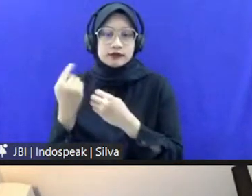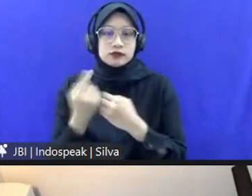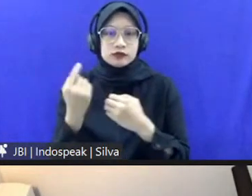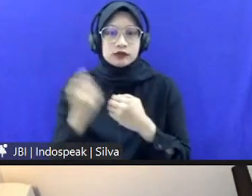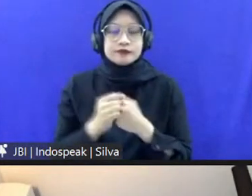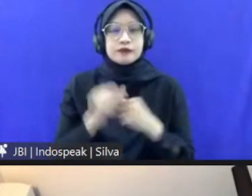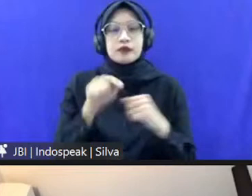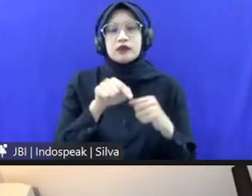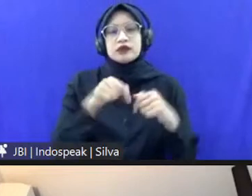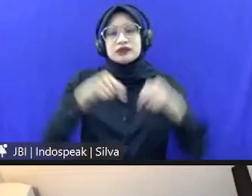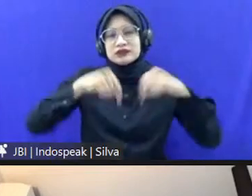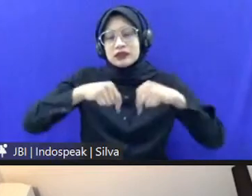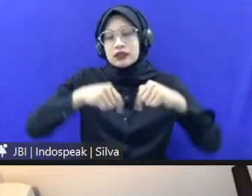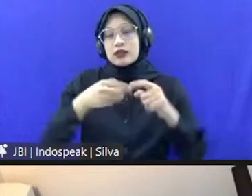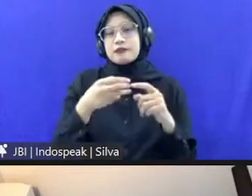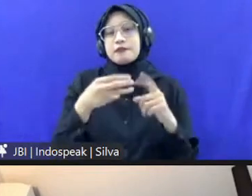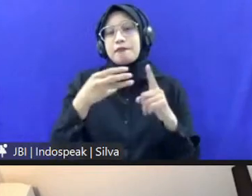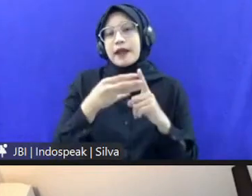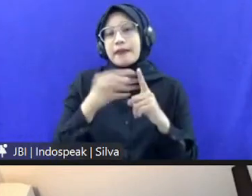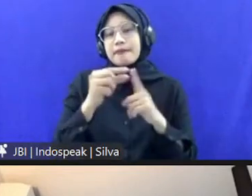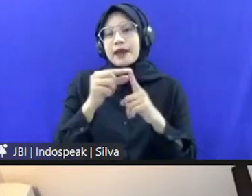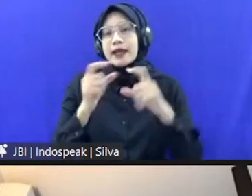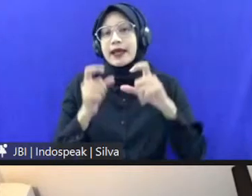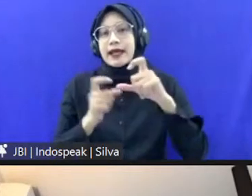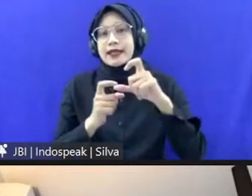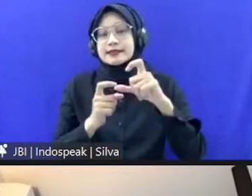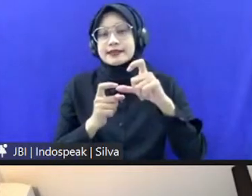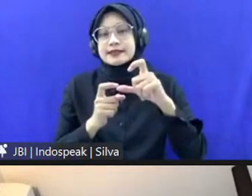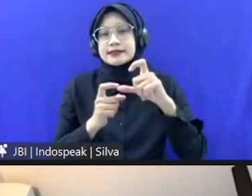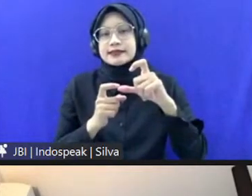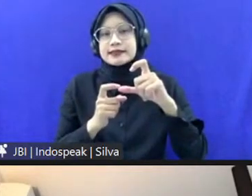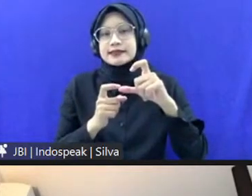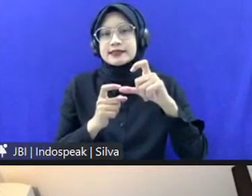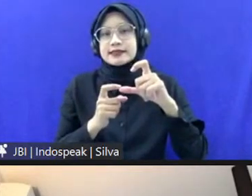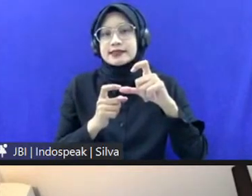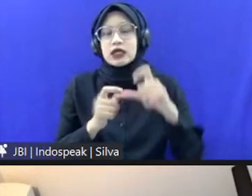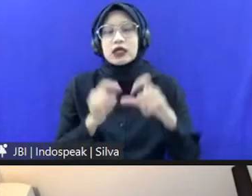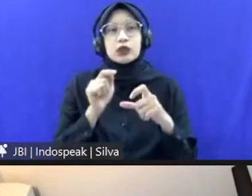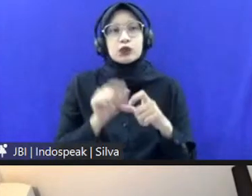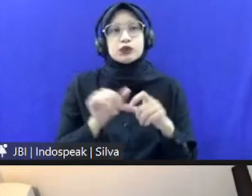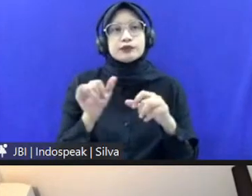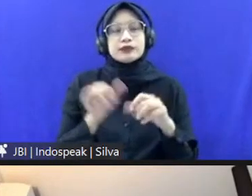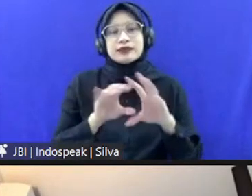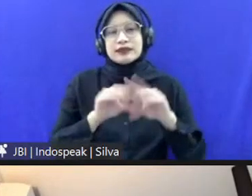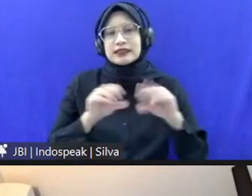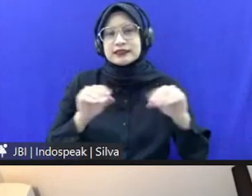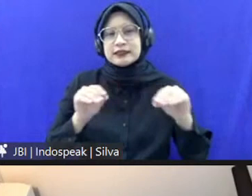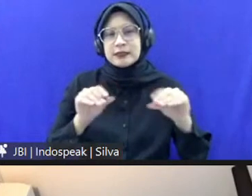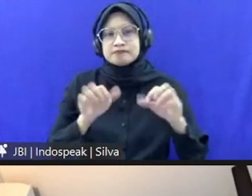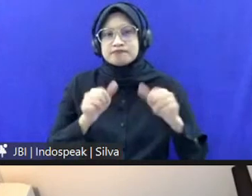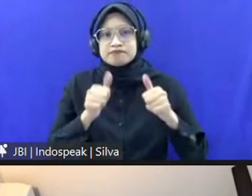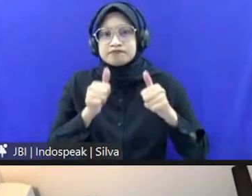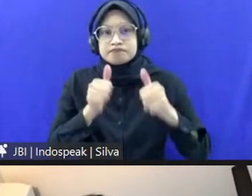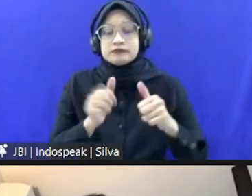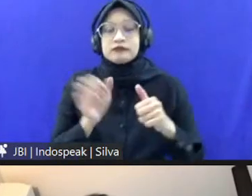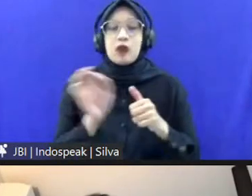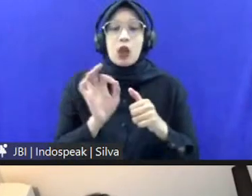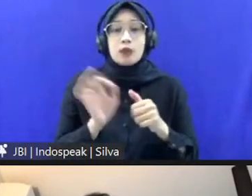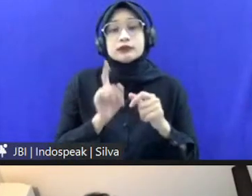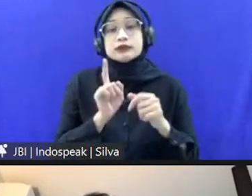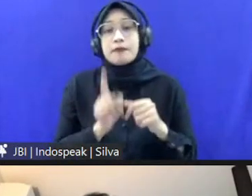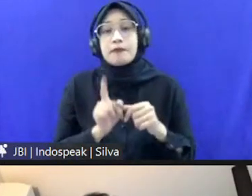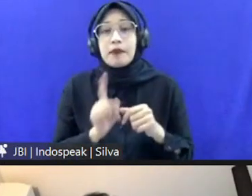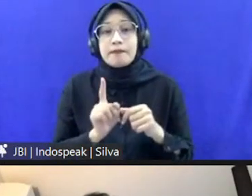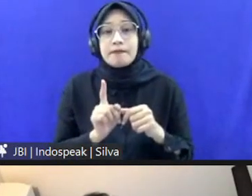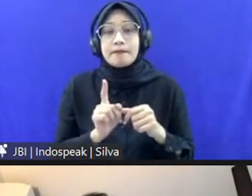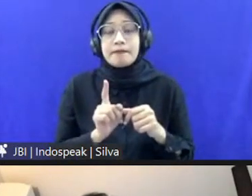has been prevented from doing a better job because of the huge